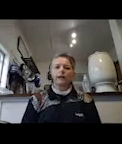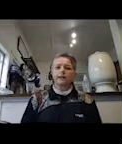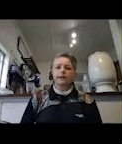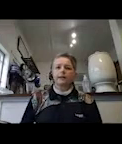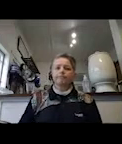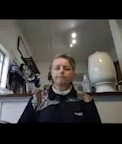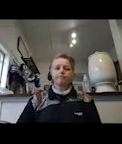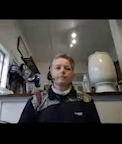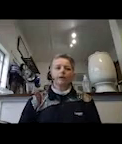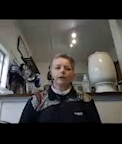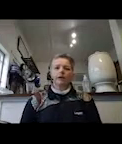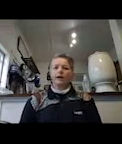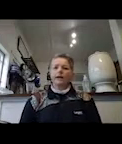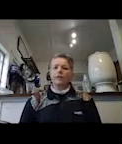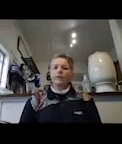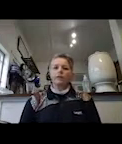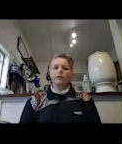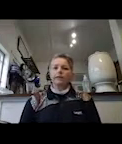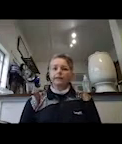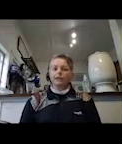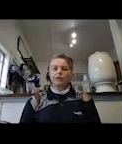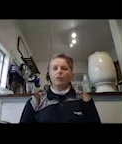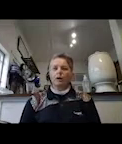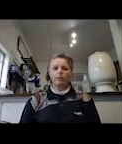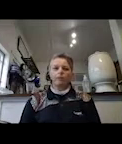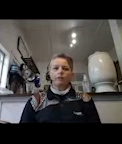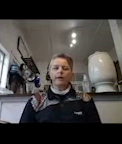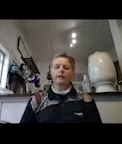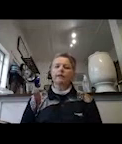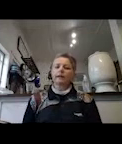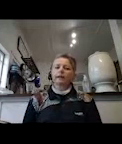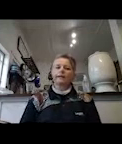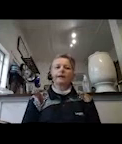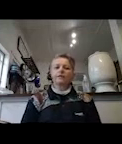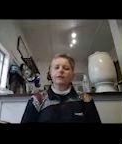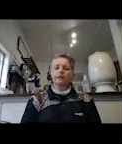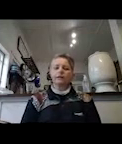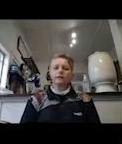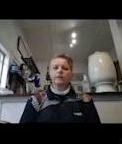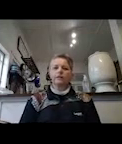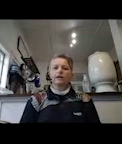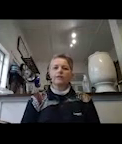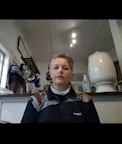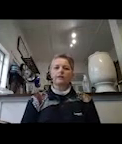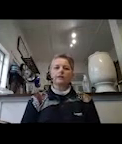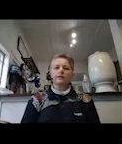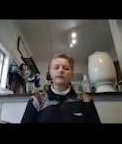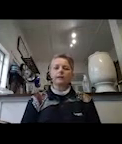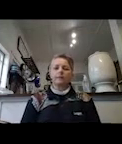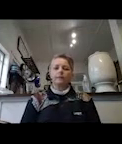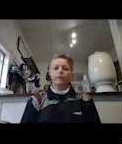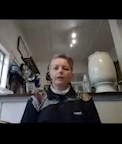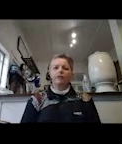under 18. Now, I've used the next term quite a bit already, and that is evidence. So evidence